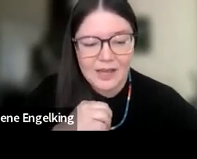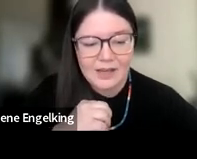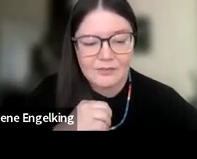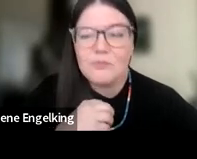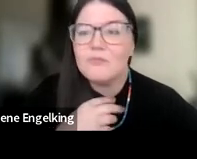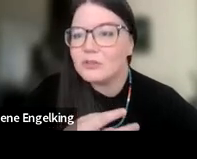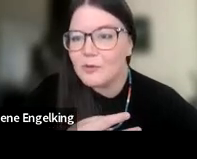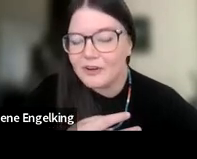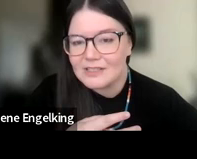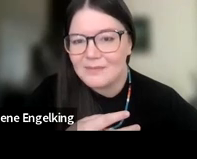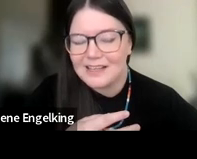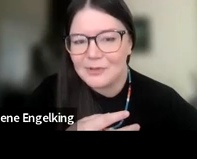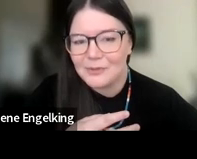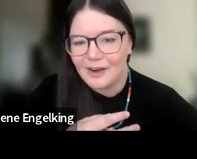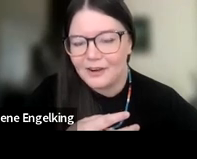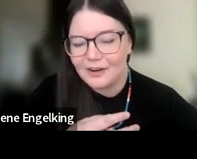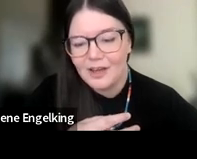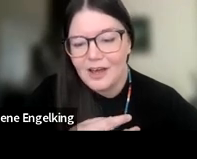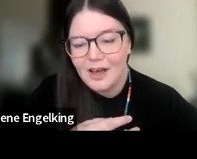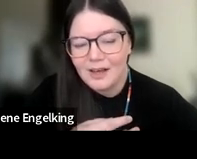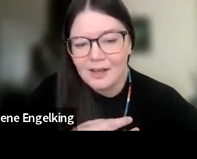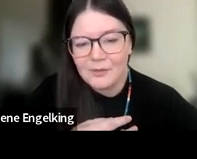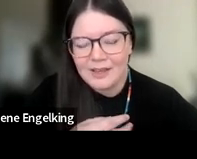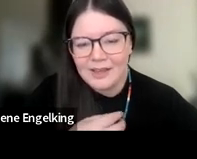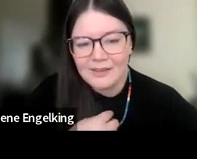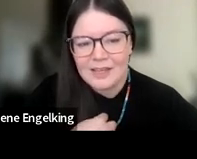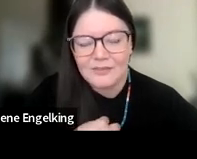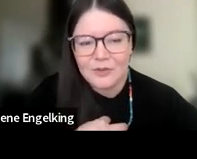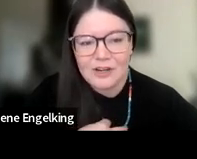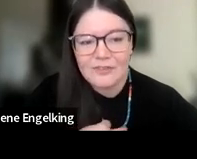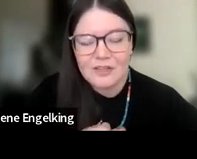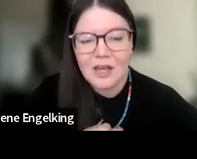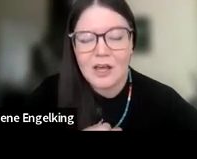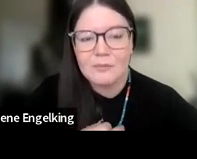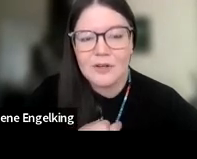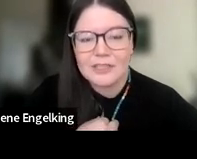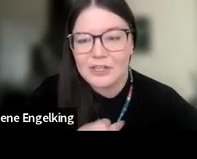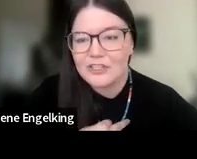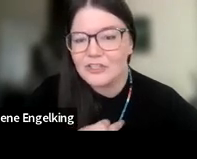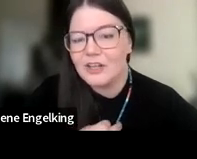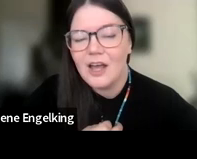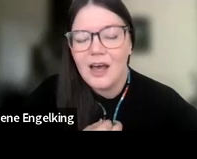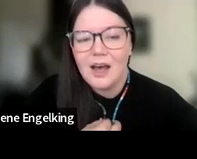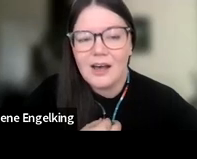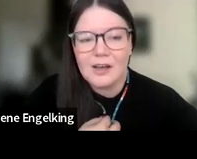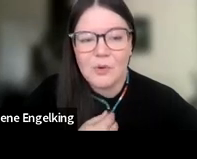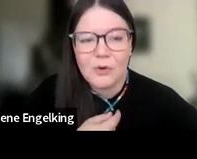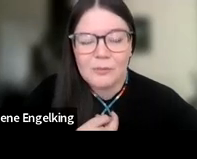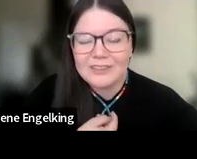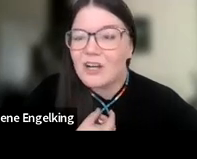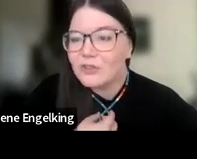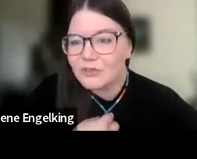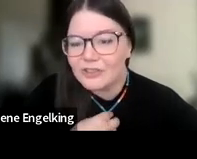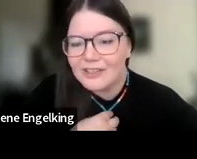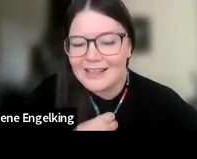we have multiple parts that make up who we are, and that folks are often multiracial